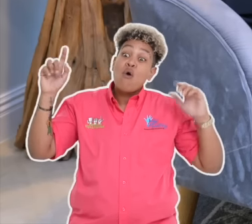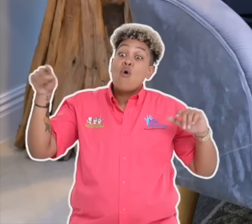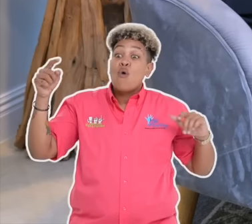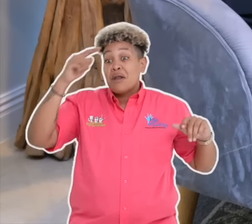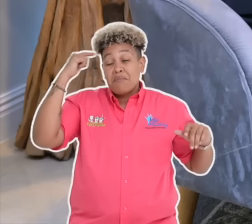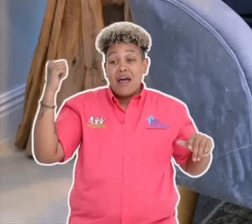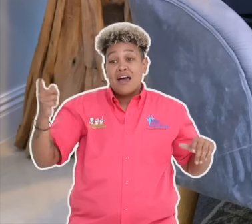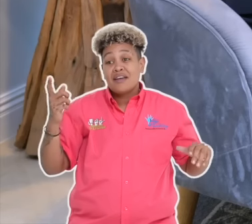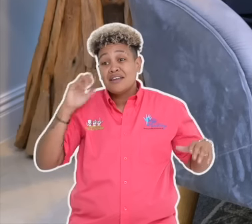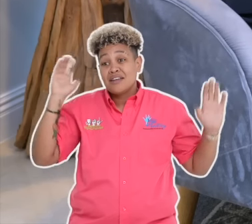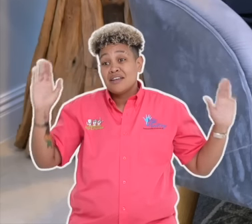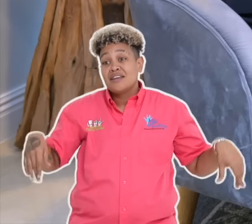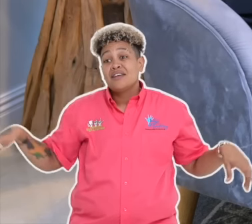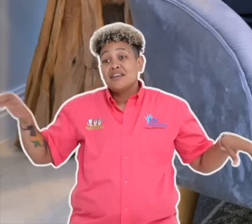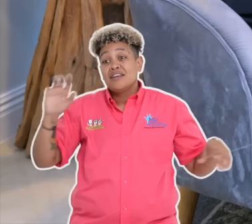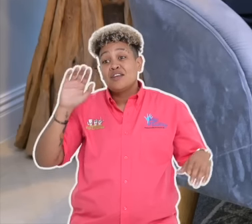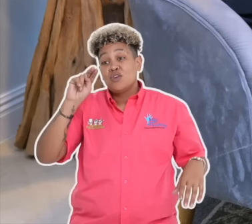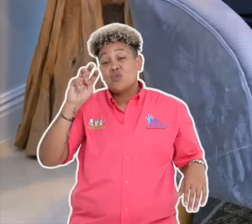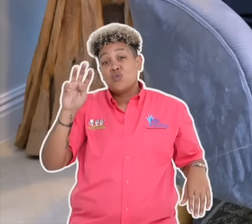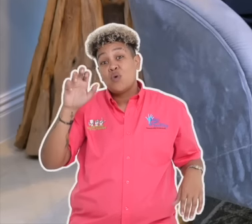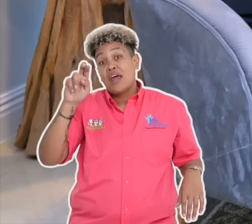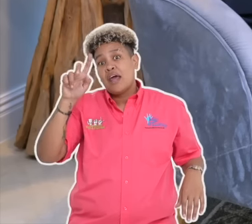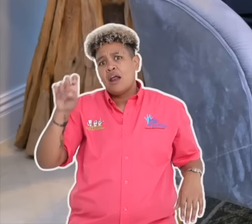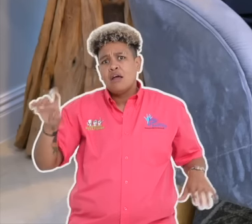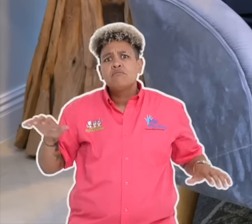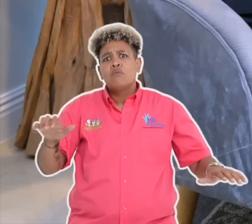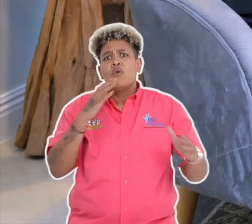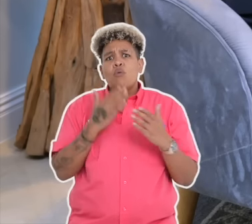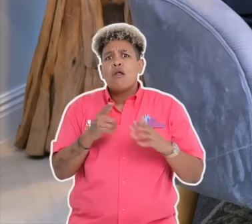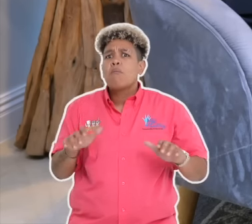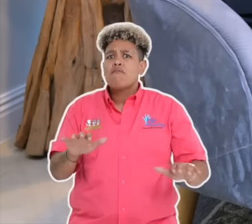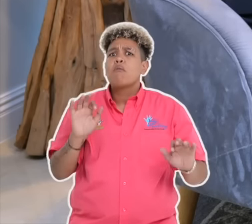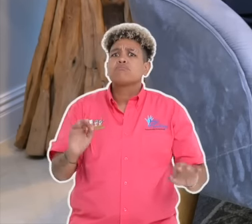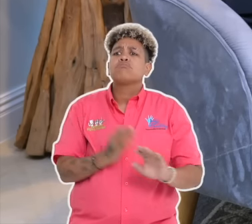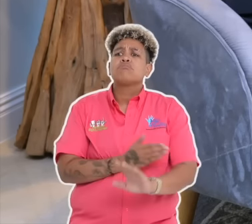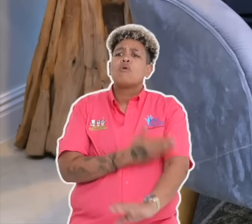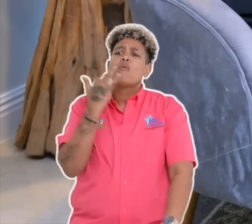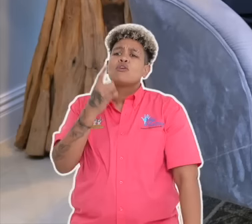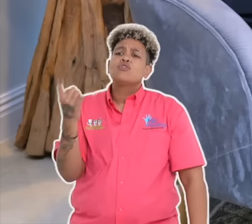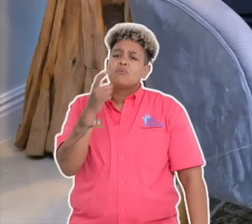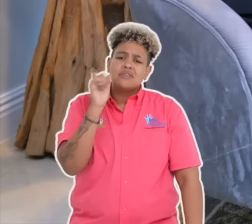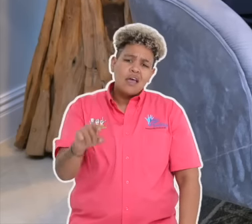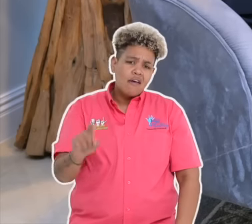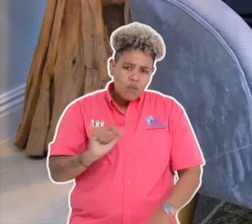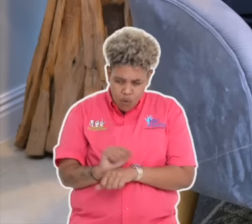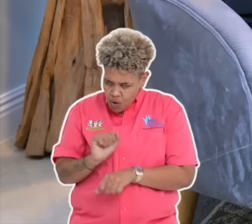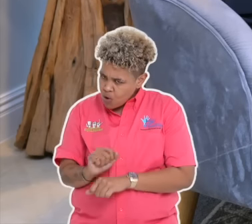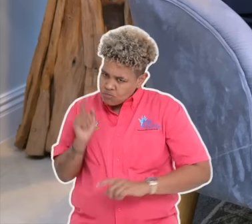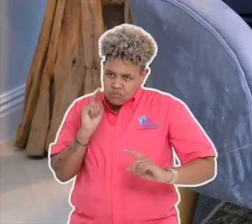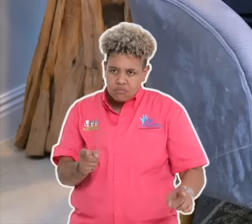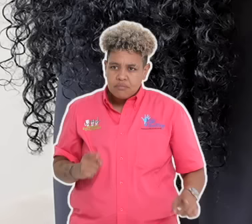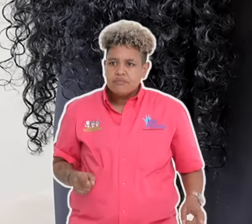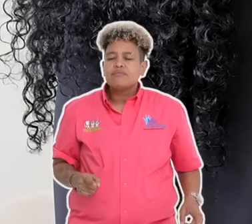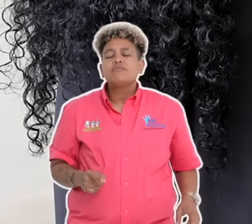you're moving up. You're the only African-American woman in all of New England, but you're doing well. Your performance is up because you are someone who